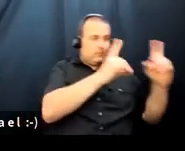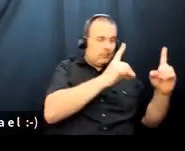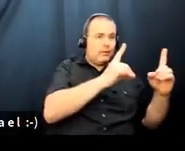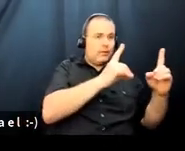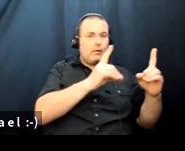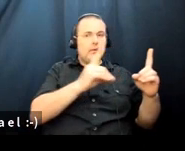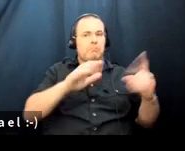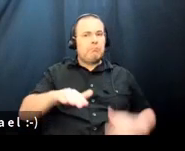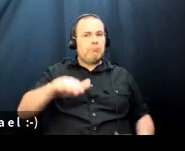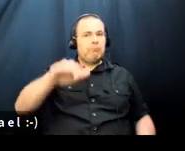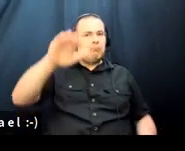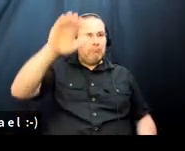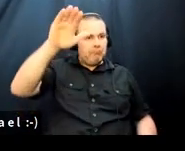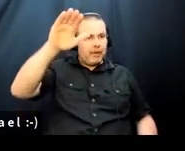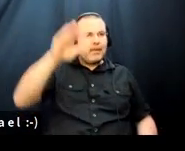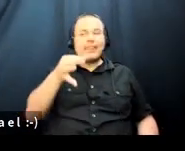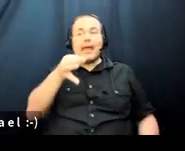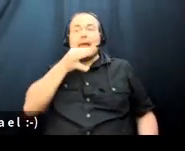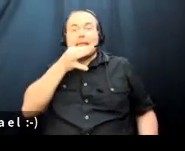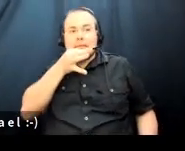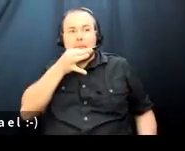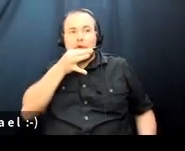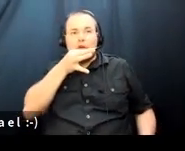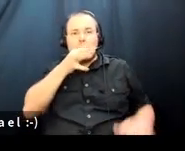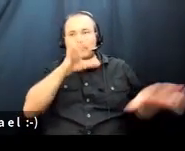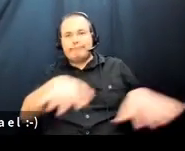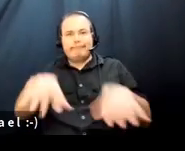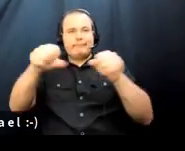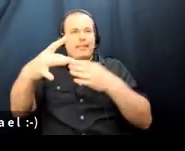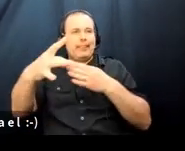in the experts at the school do the evaluation.